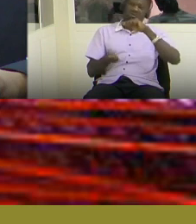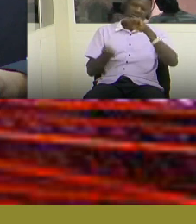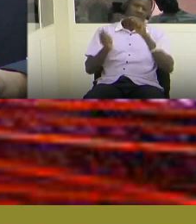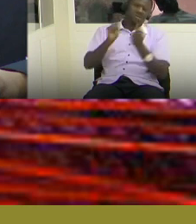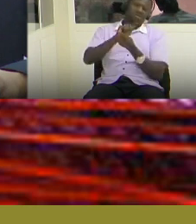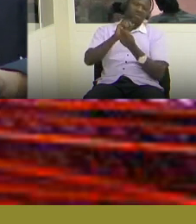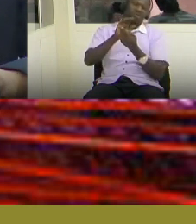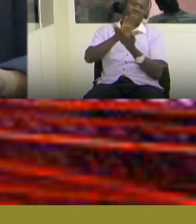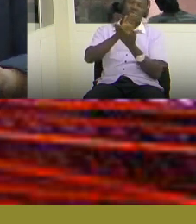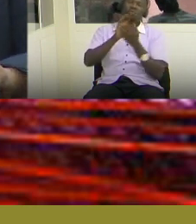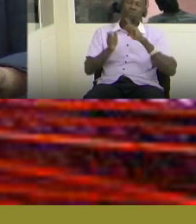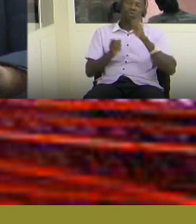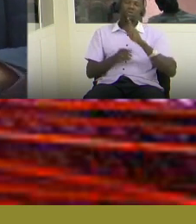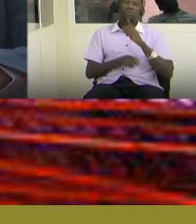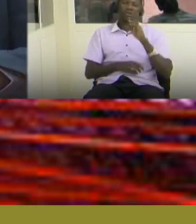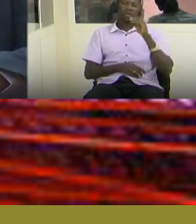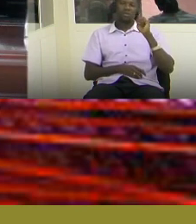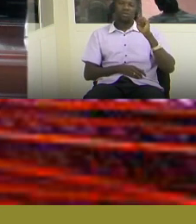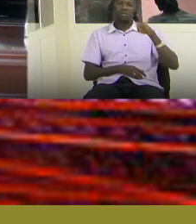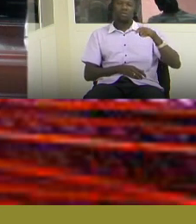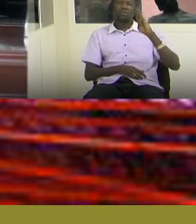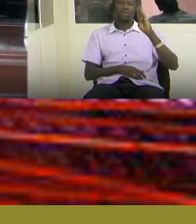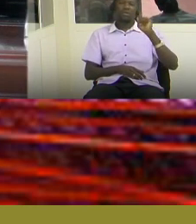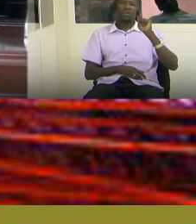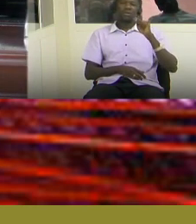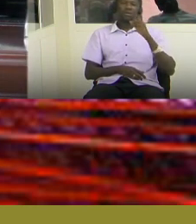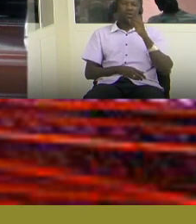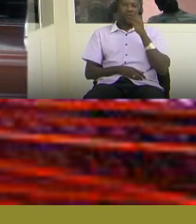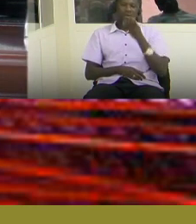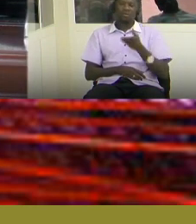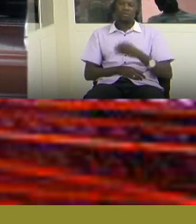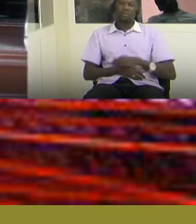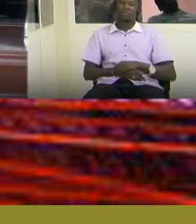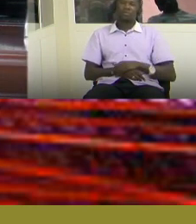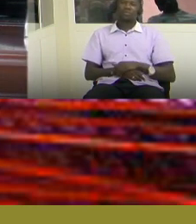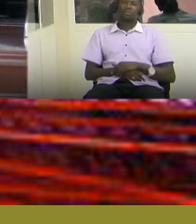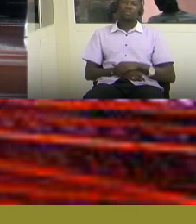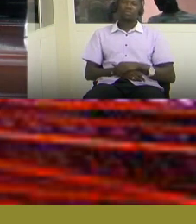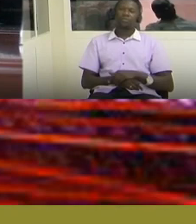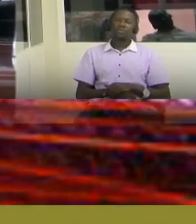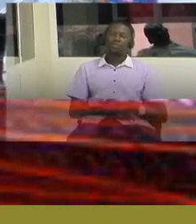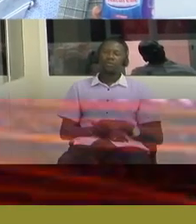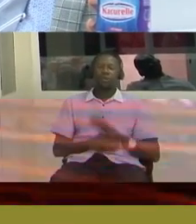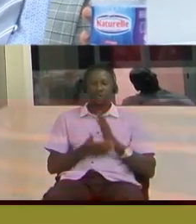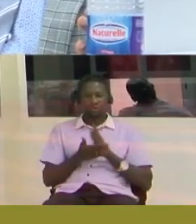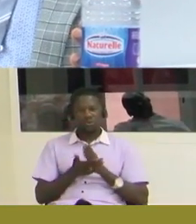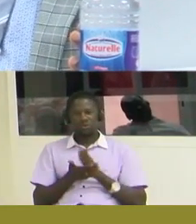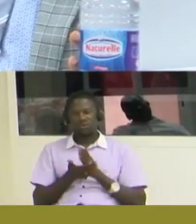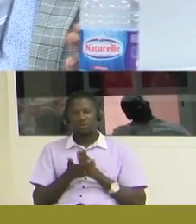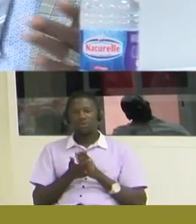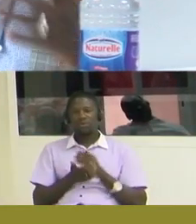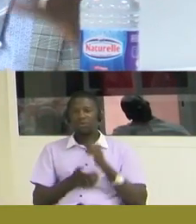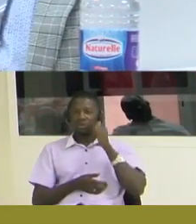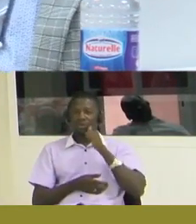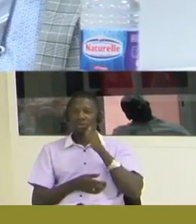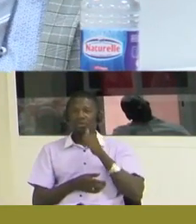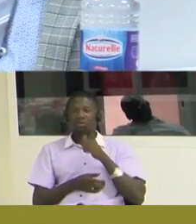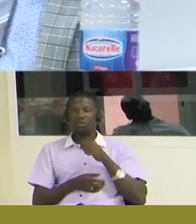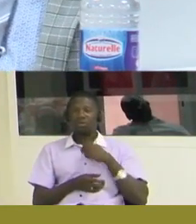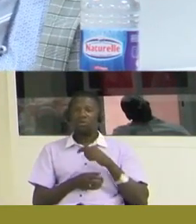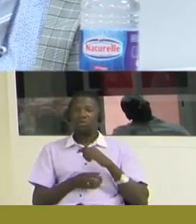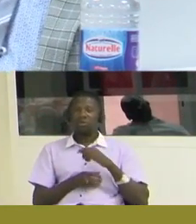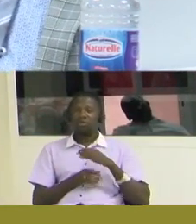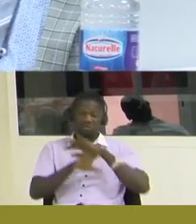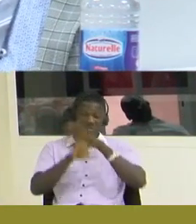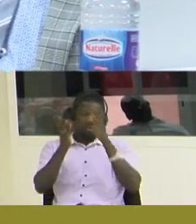but obviously use of the perks for public use